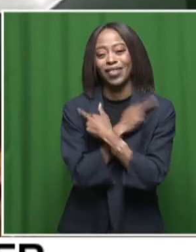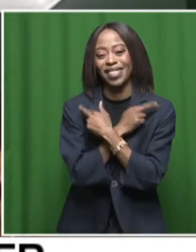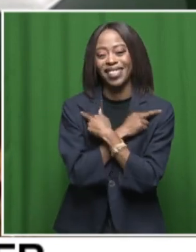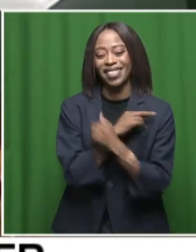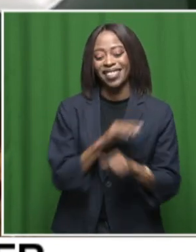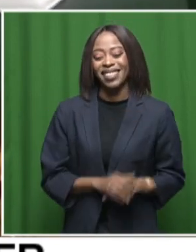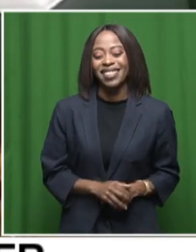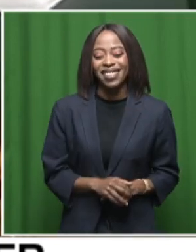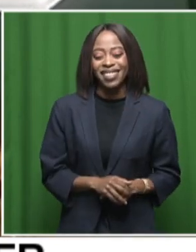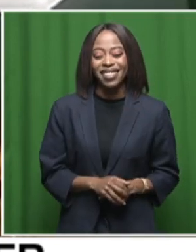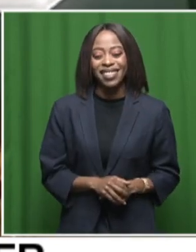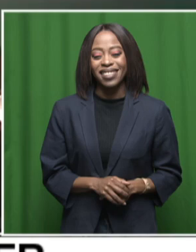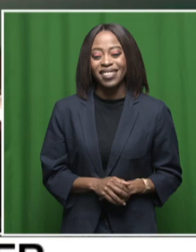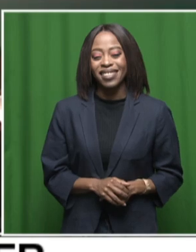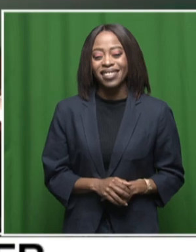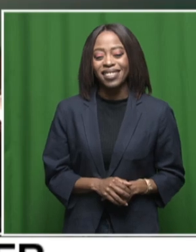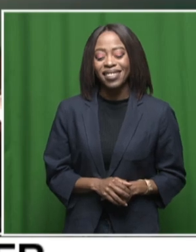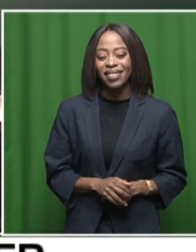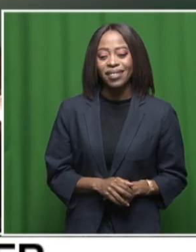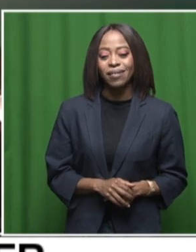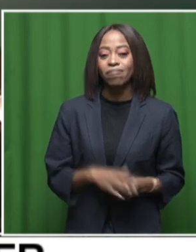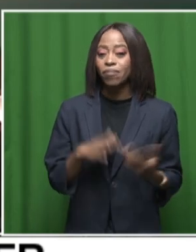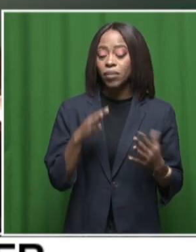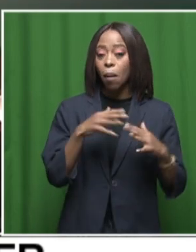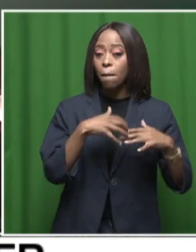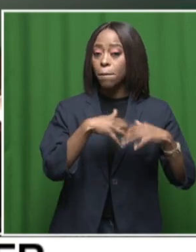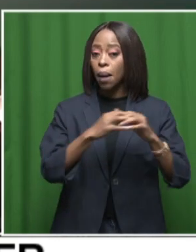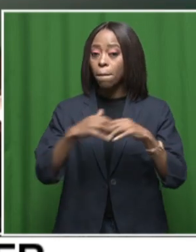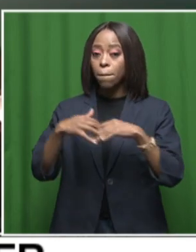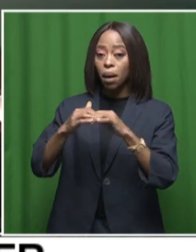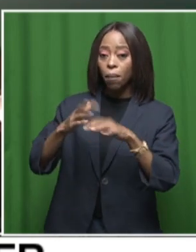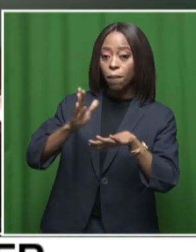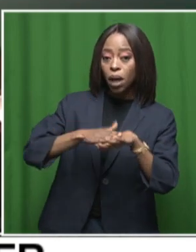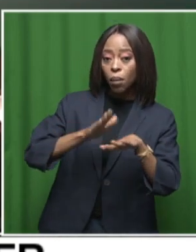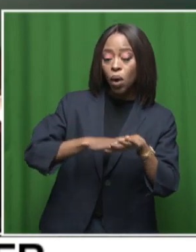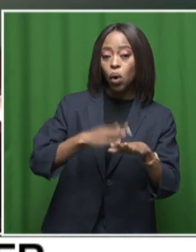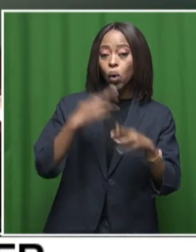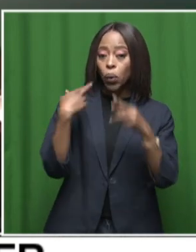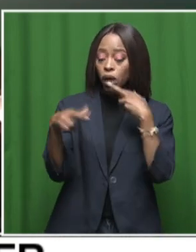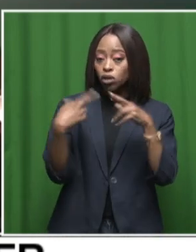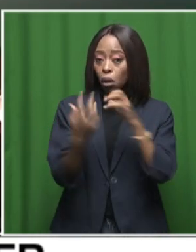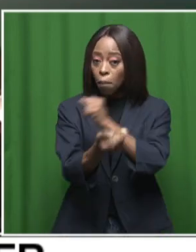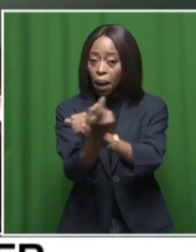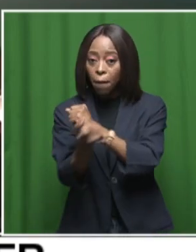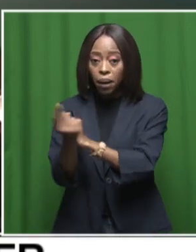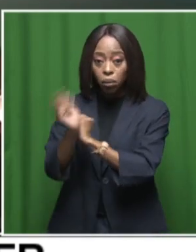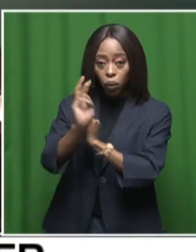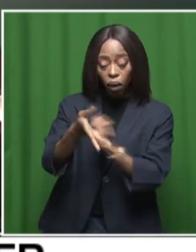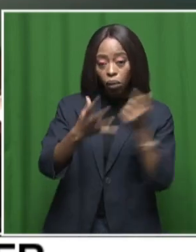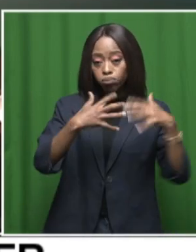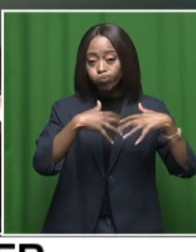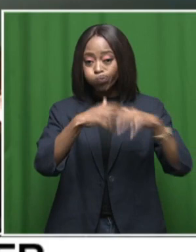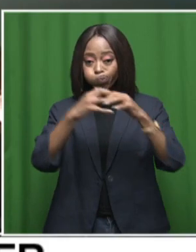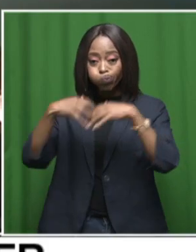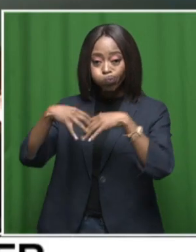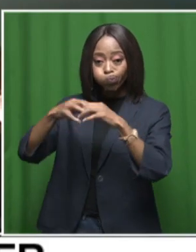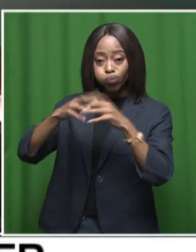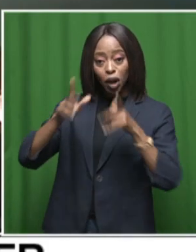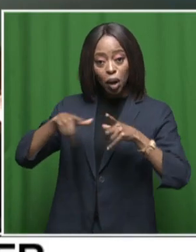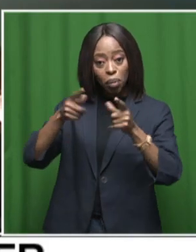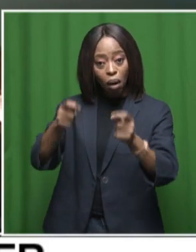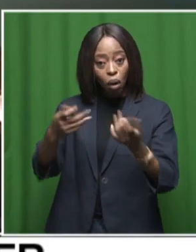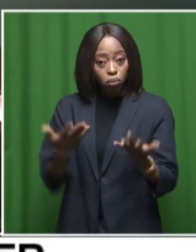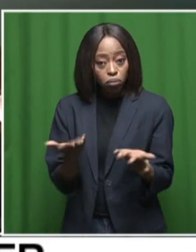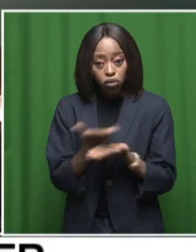Can we see any more of the upper unions, smaller upper unions, you know, cropping up in Cape